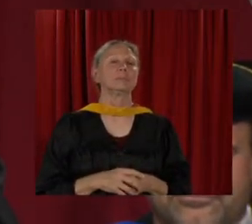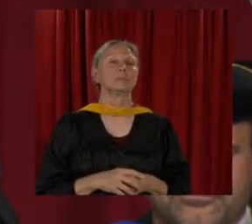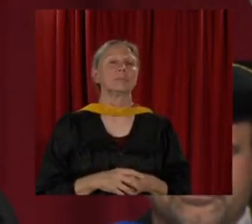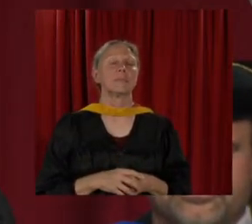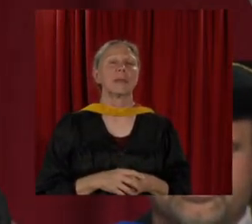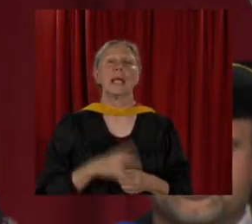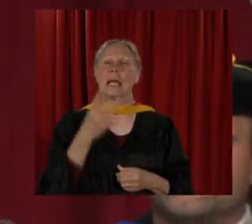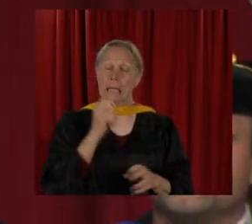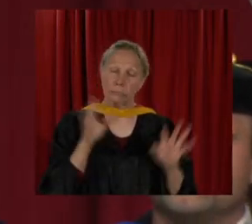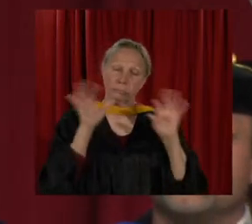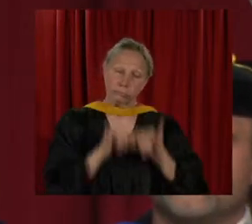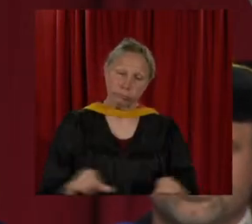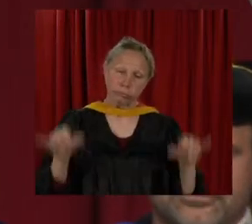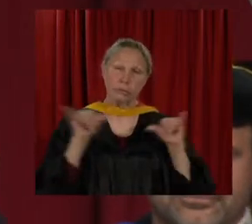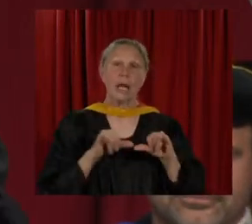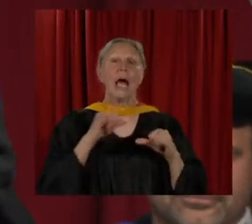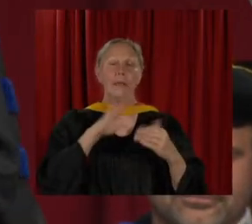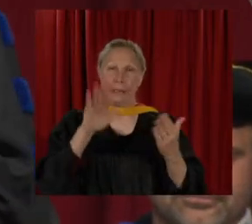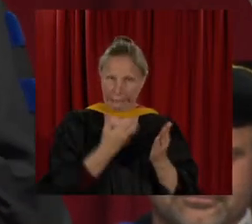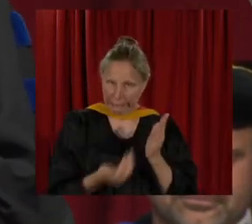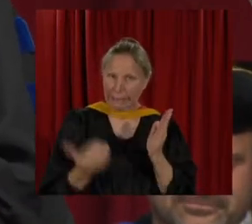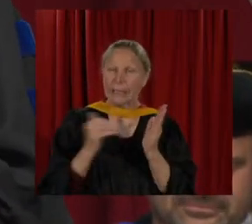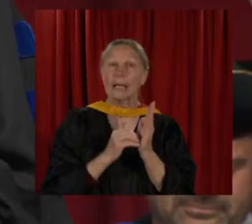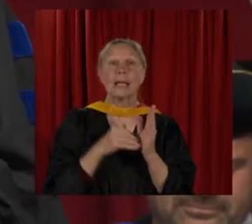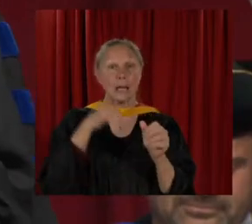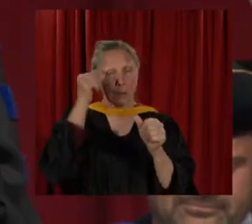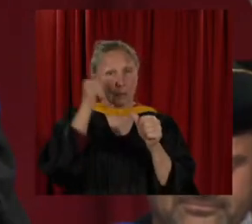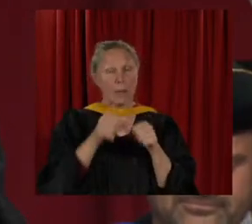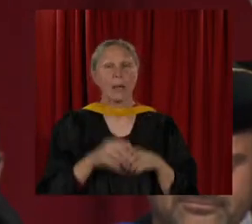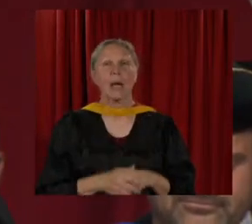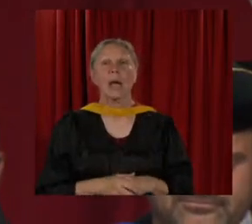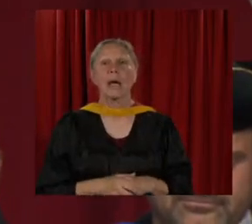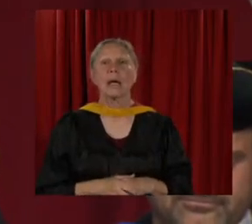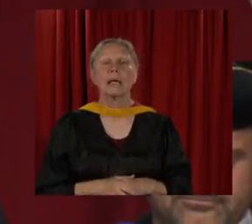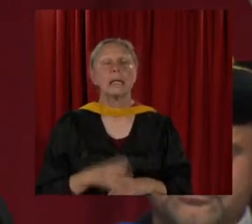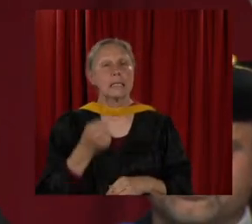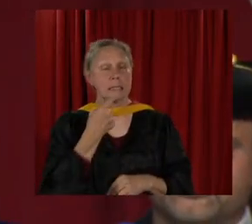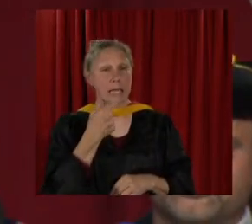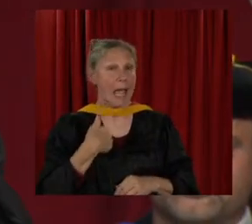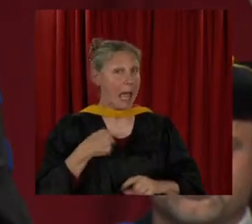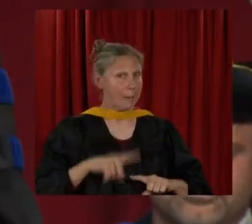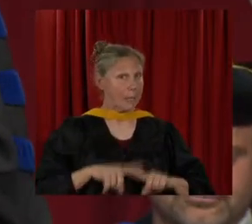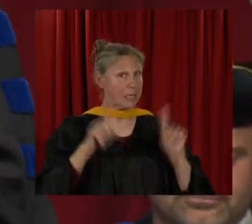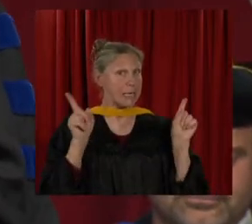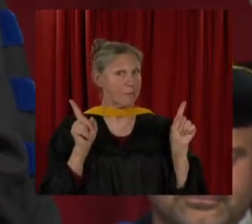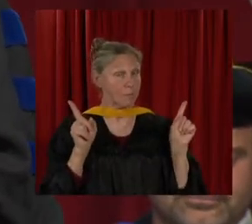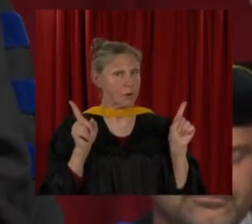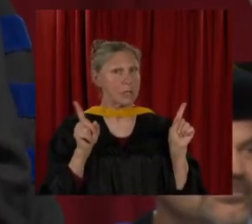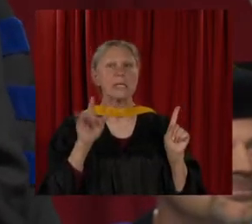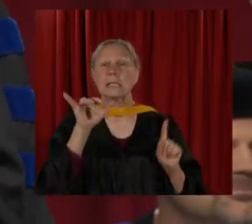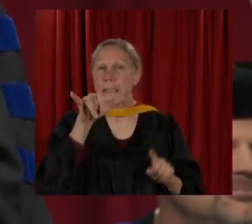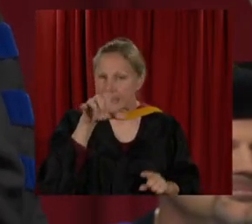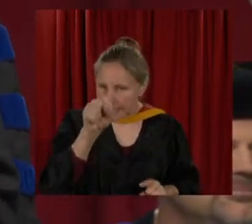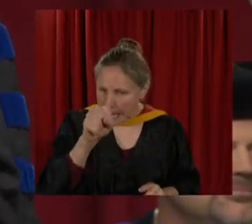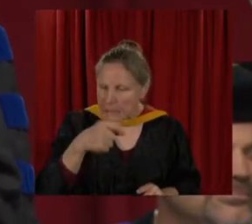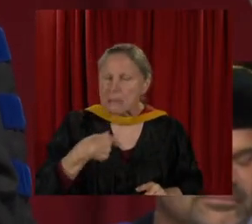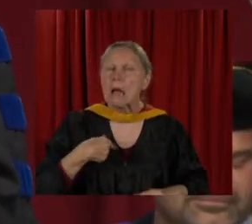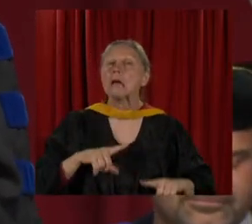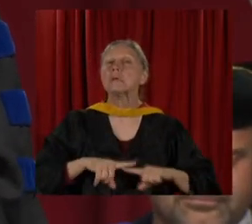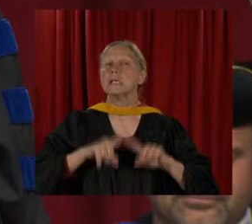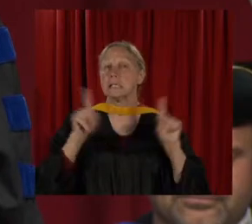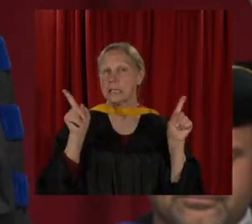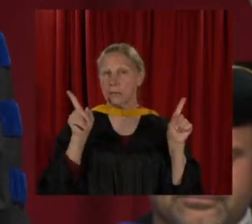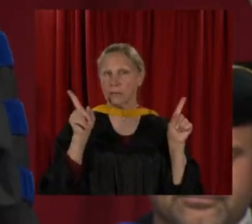And he kept going, and then the chorus of the song, and I remember it. He says, I'm different, yeah, I'm